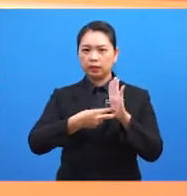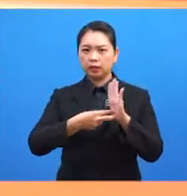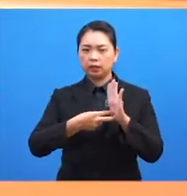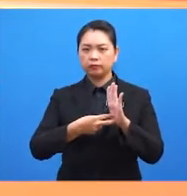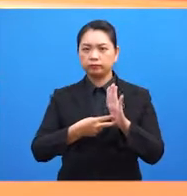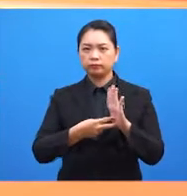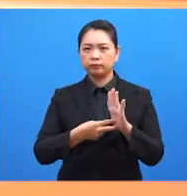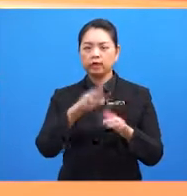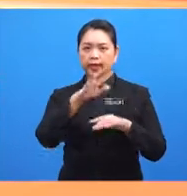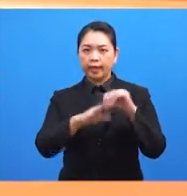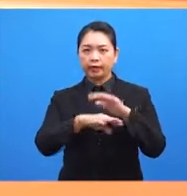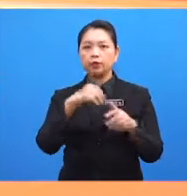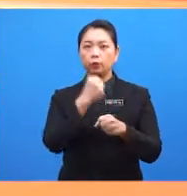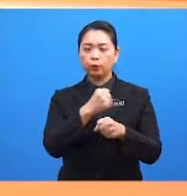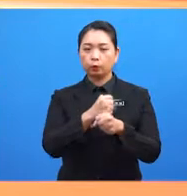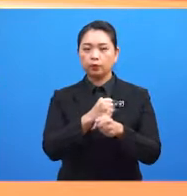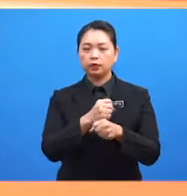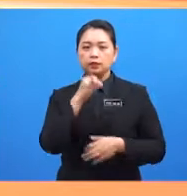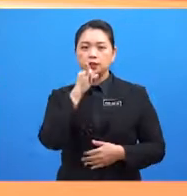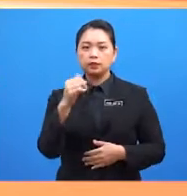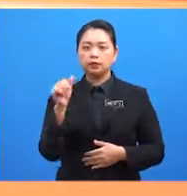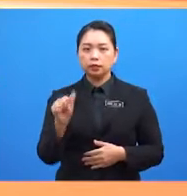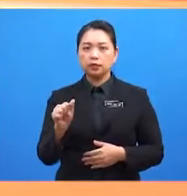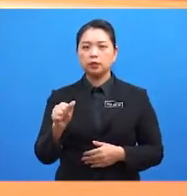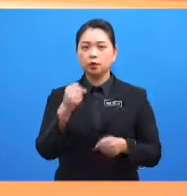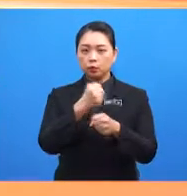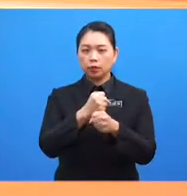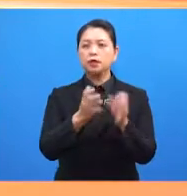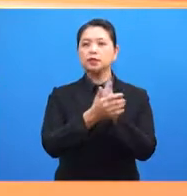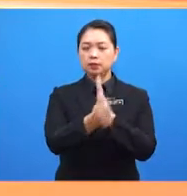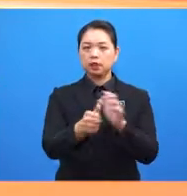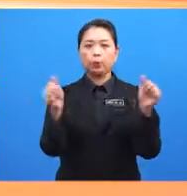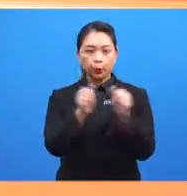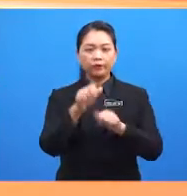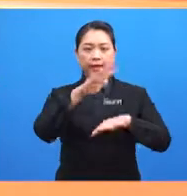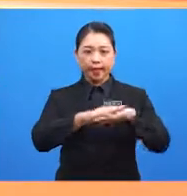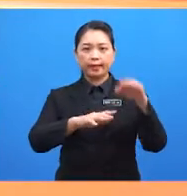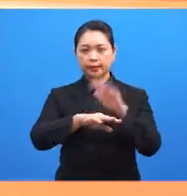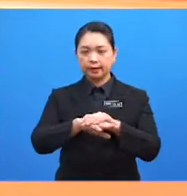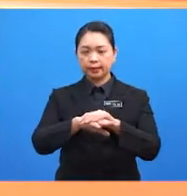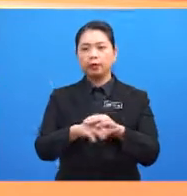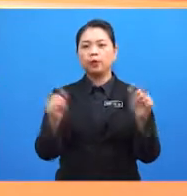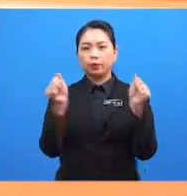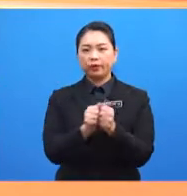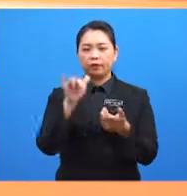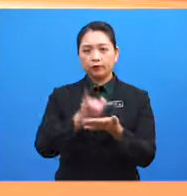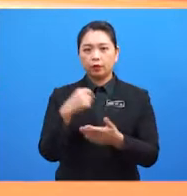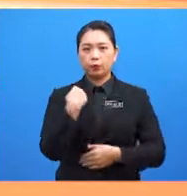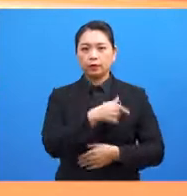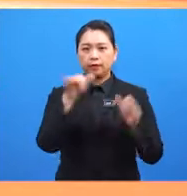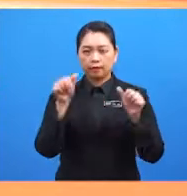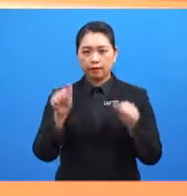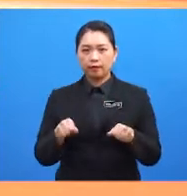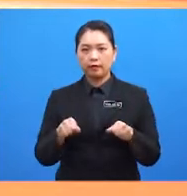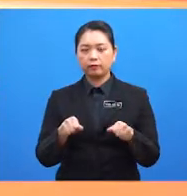Meanwhile, handiwork means the work done skillfully with the hands. So with that, we can